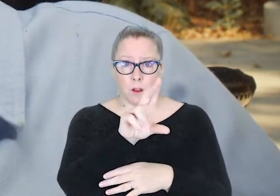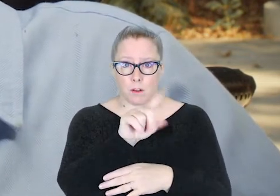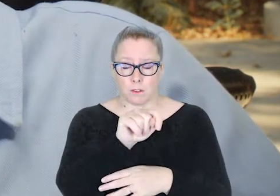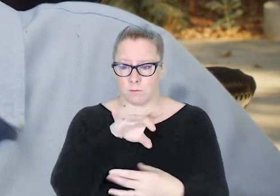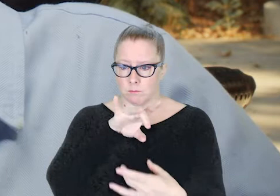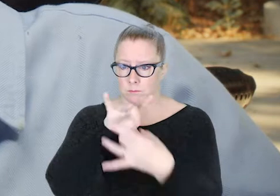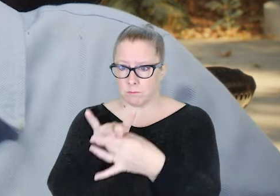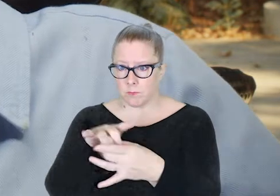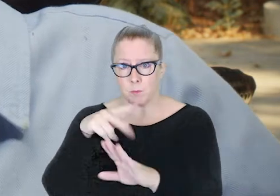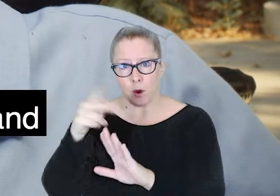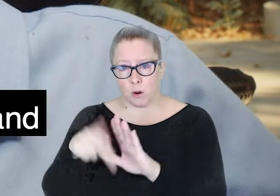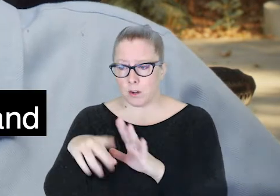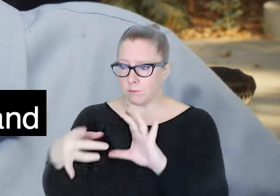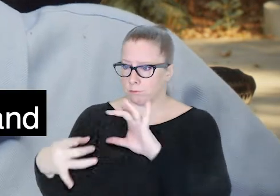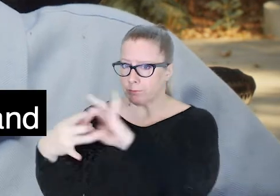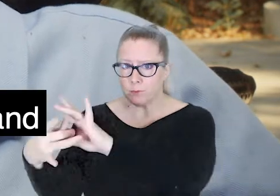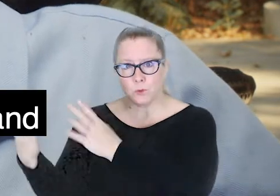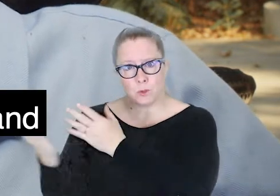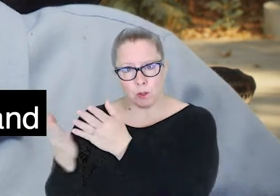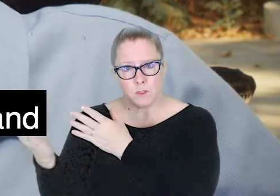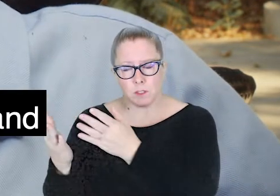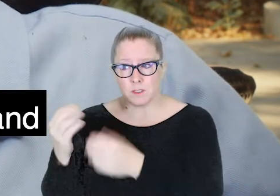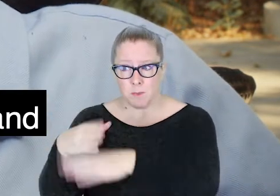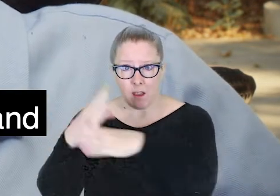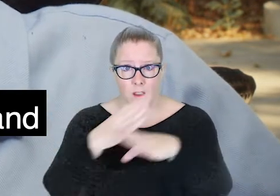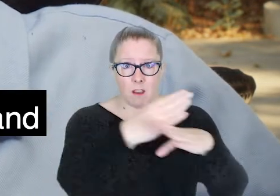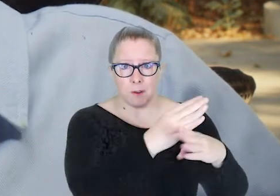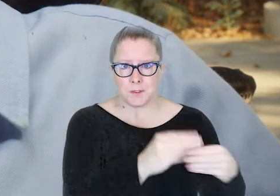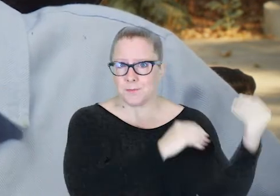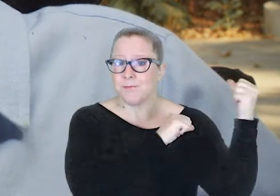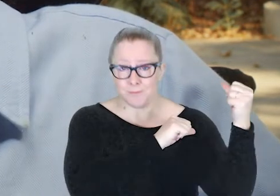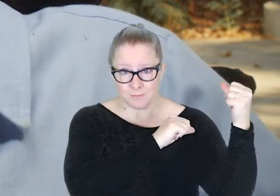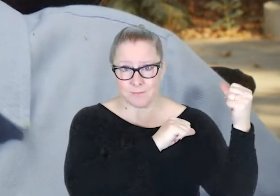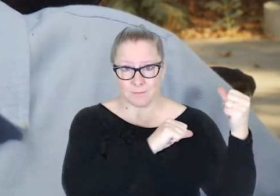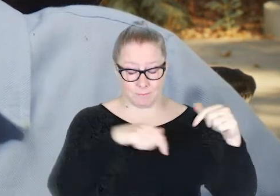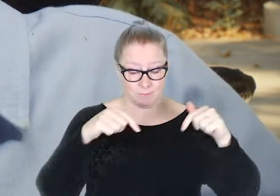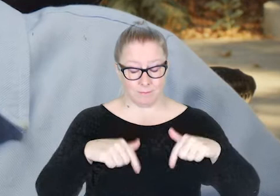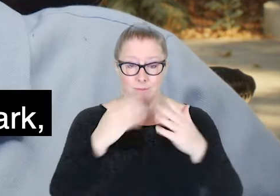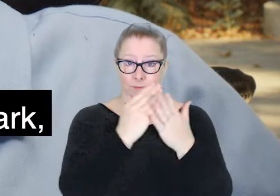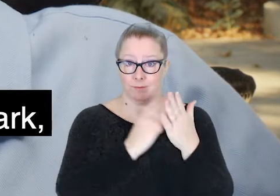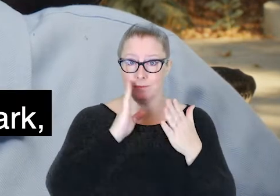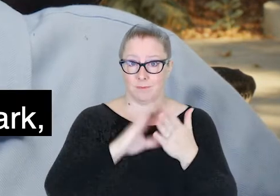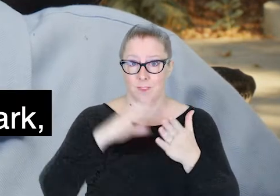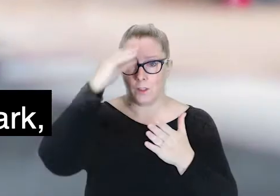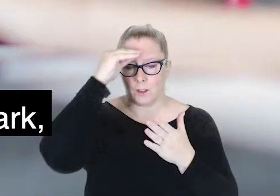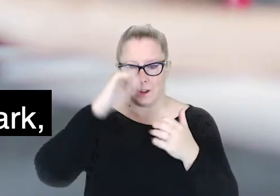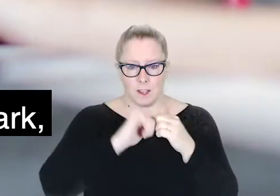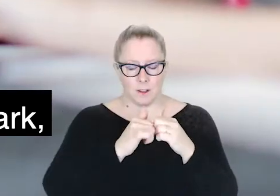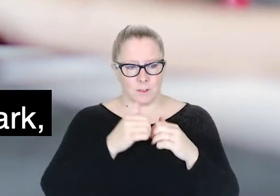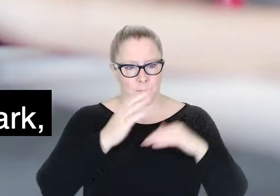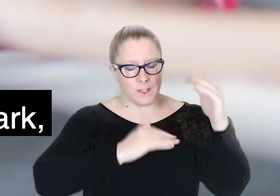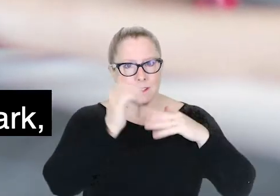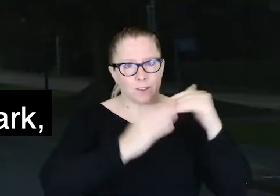program without any barriers. In this section, we'll come to understand how to leverage accessibility to make a